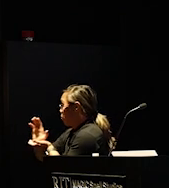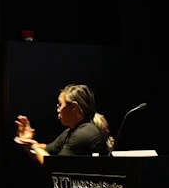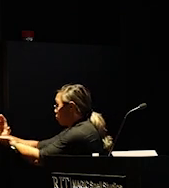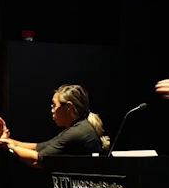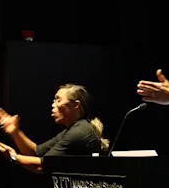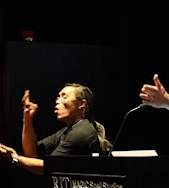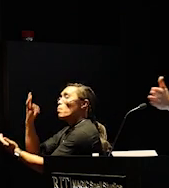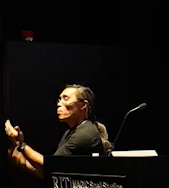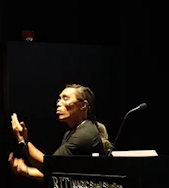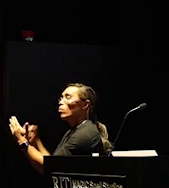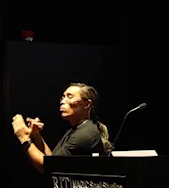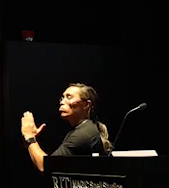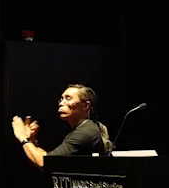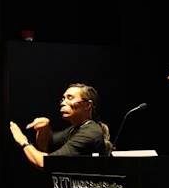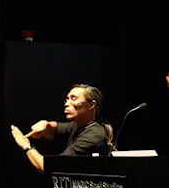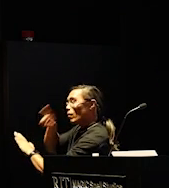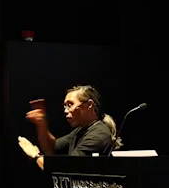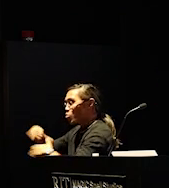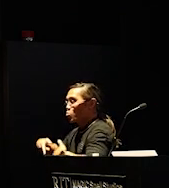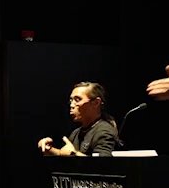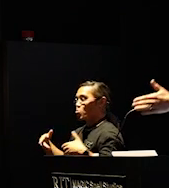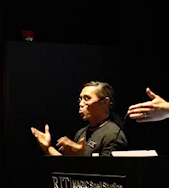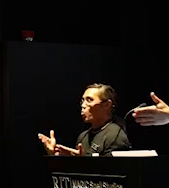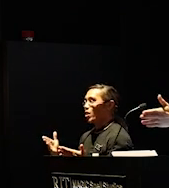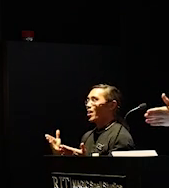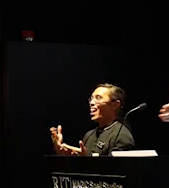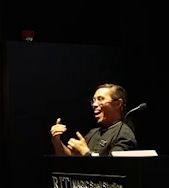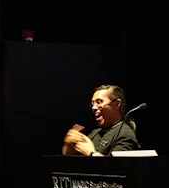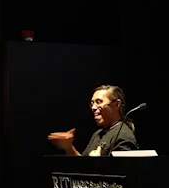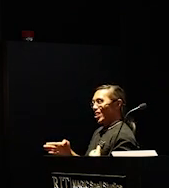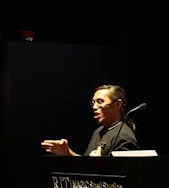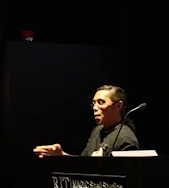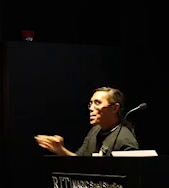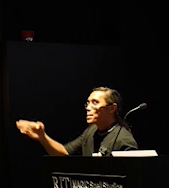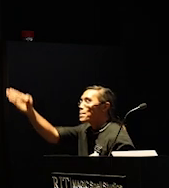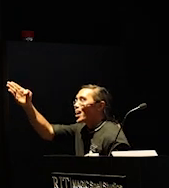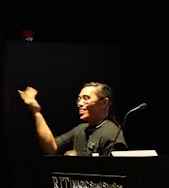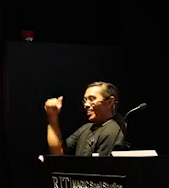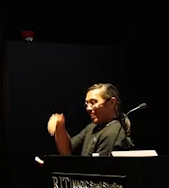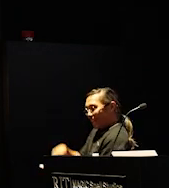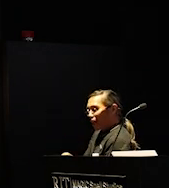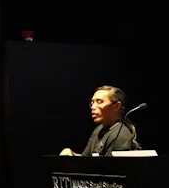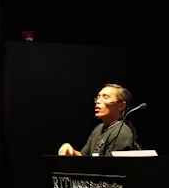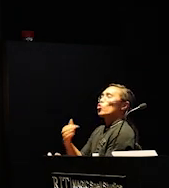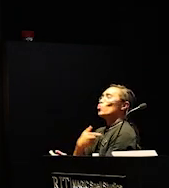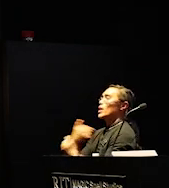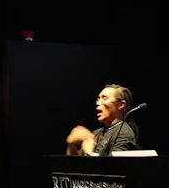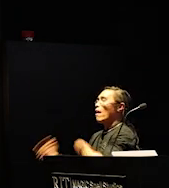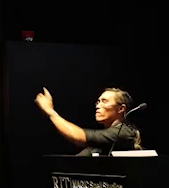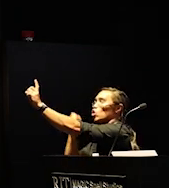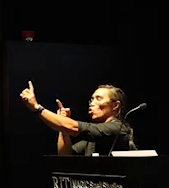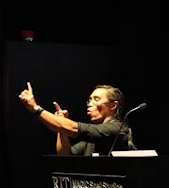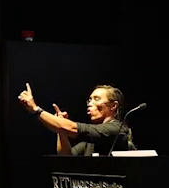you're gonna encounter the whole way. And the design of it or the aesthetic of it is actually embracing that. It's not